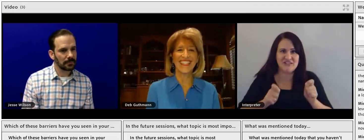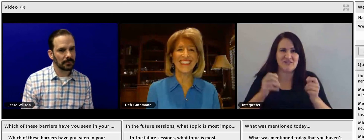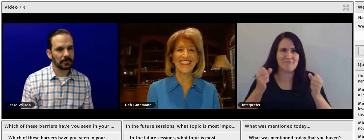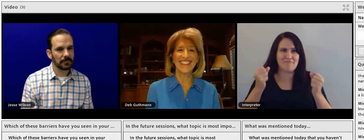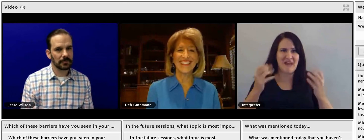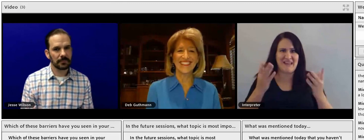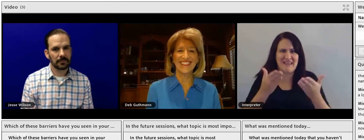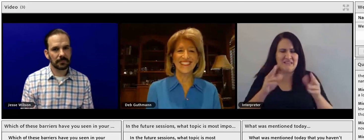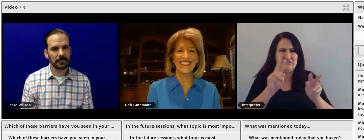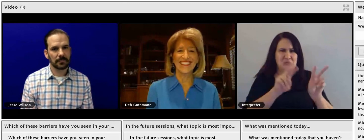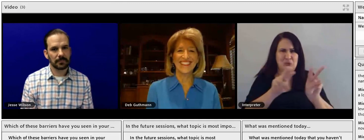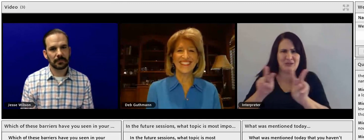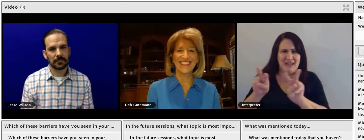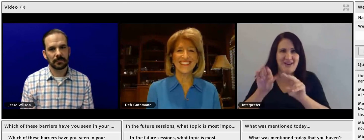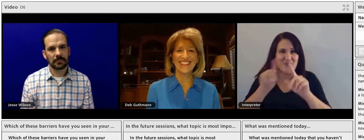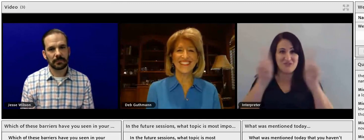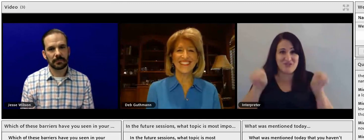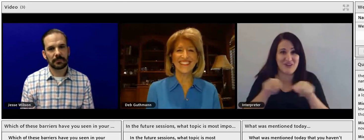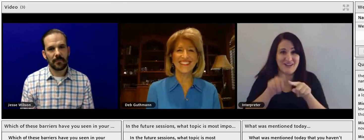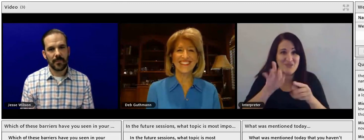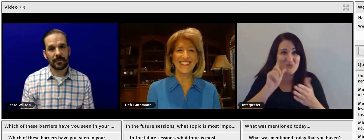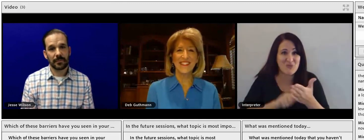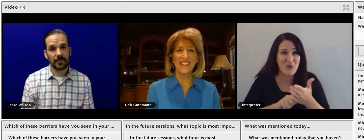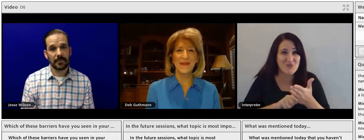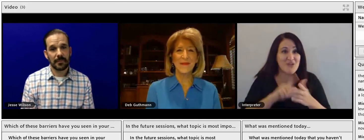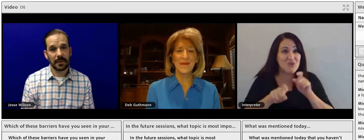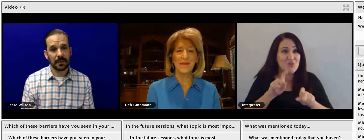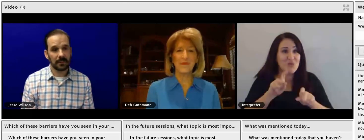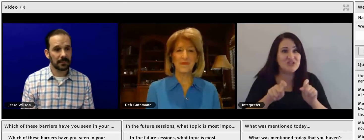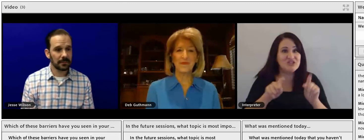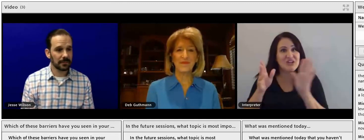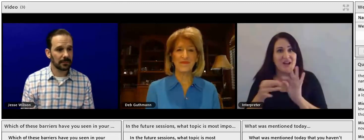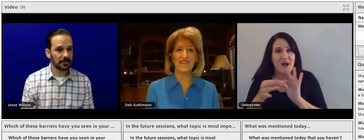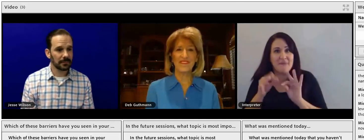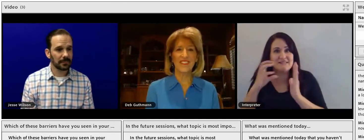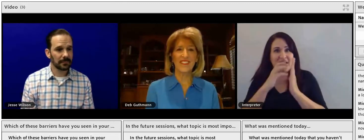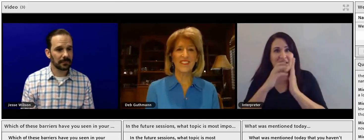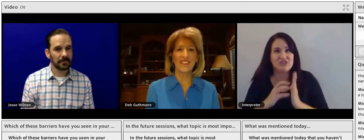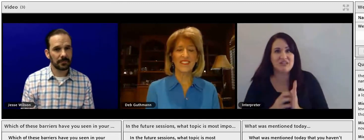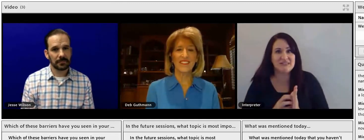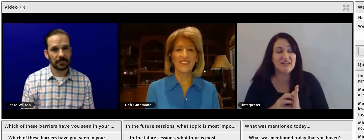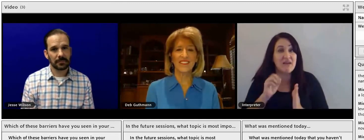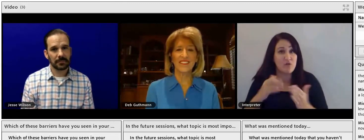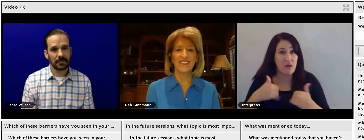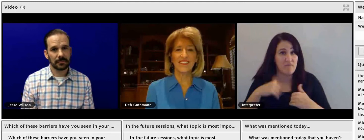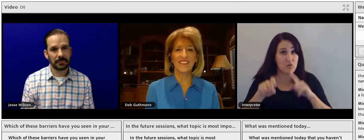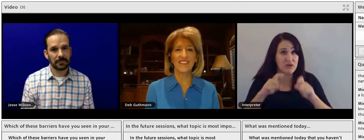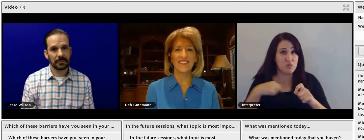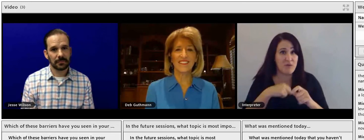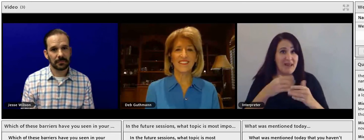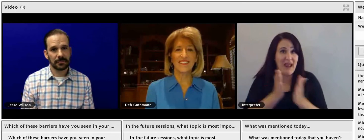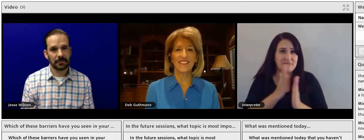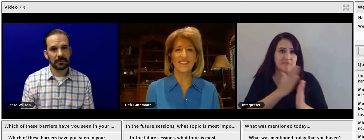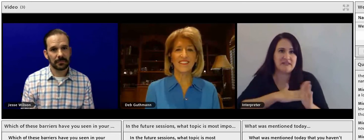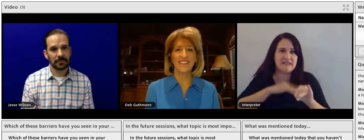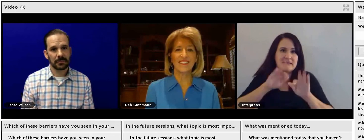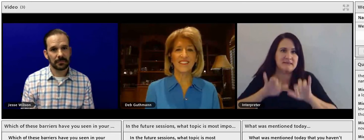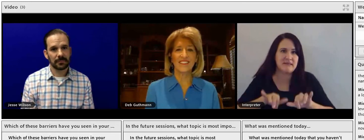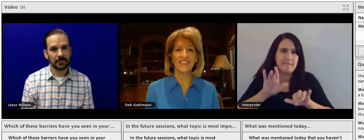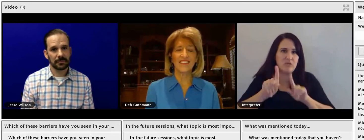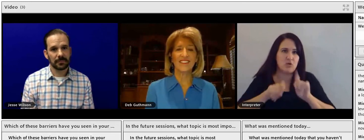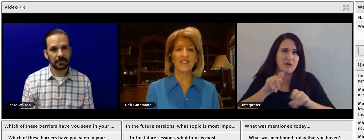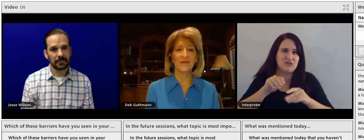screen. If you notice on the question and comment section, if you have questions, we are asking you to type your questions into that